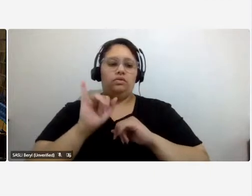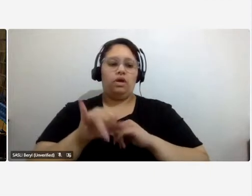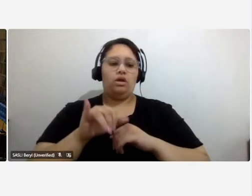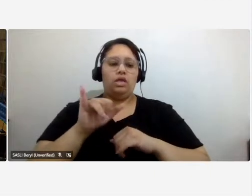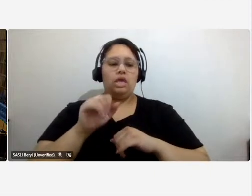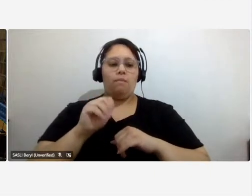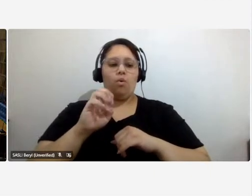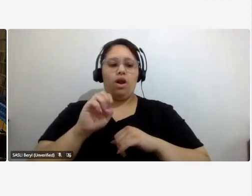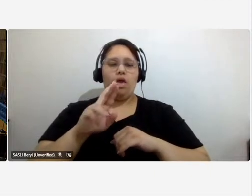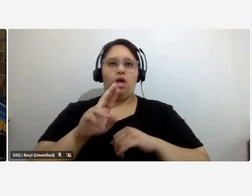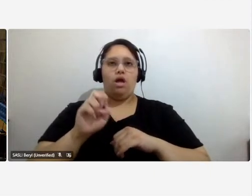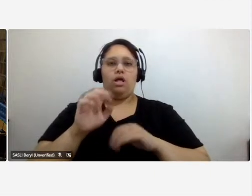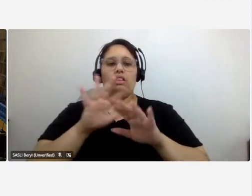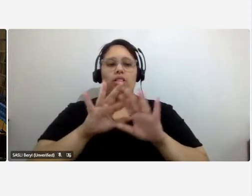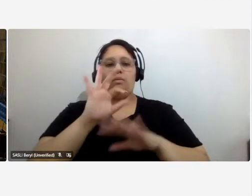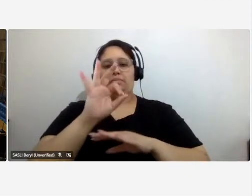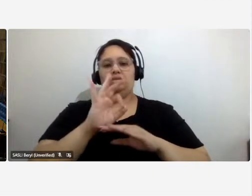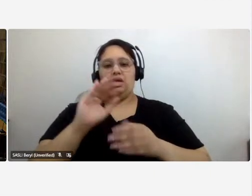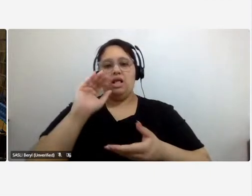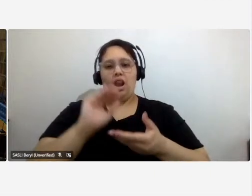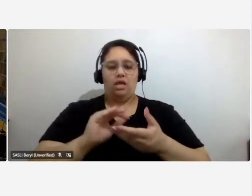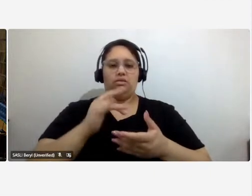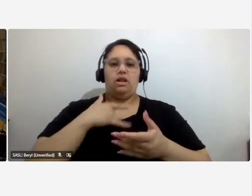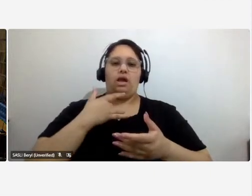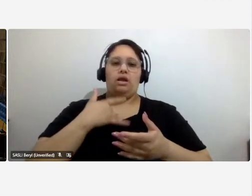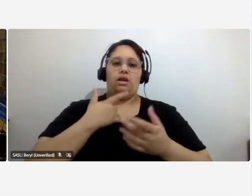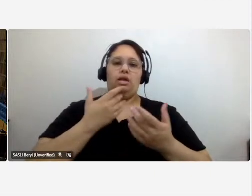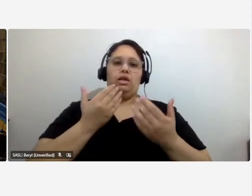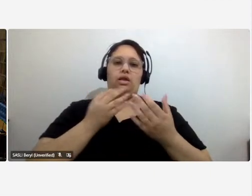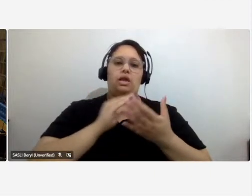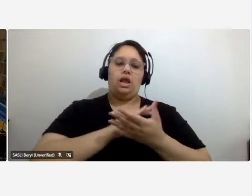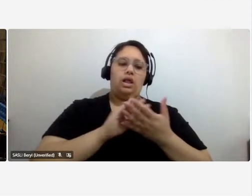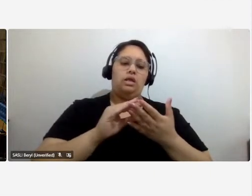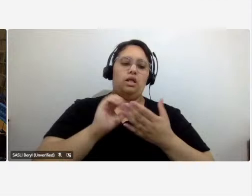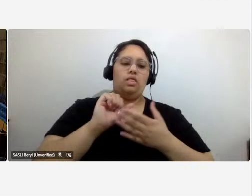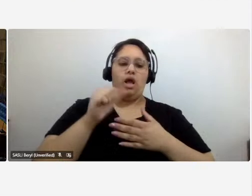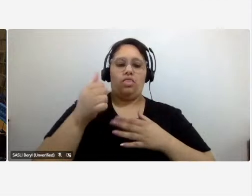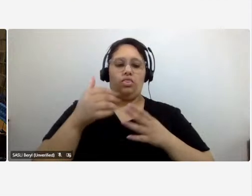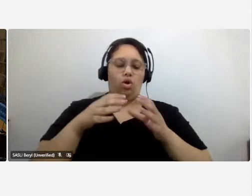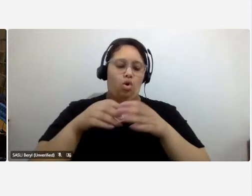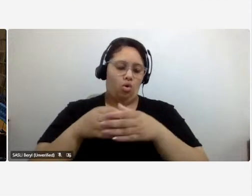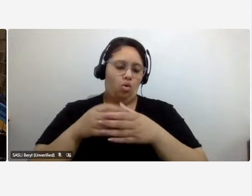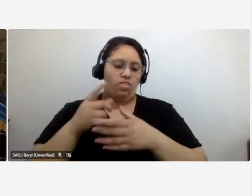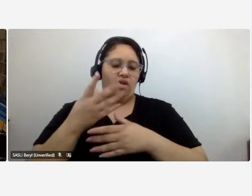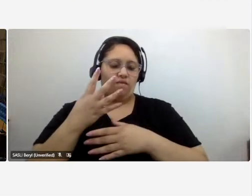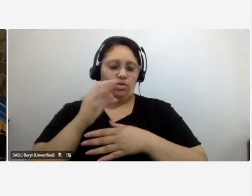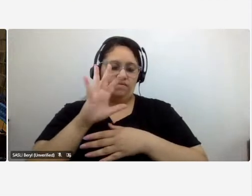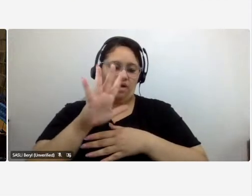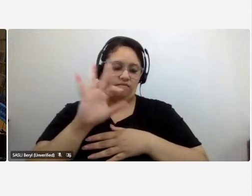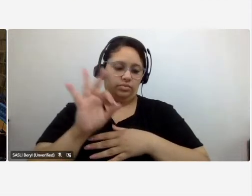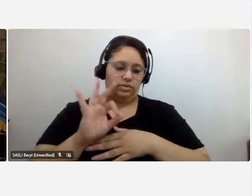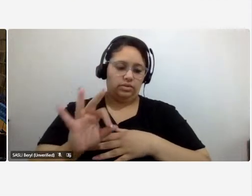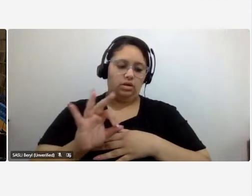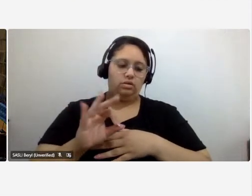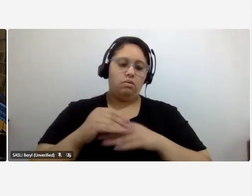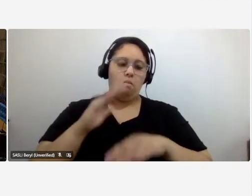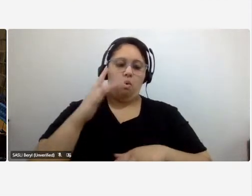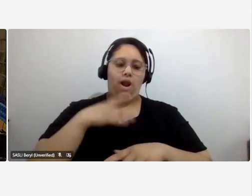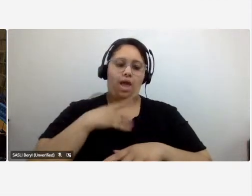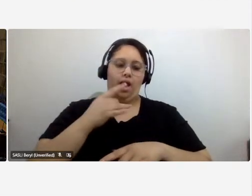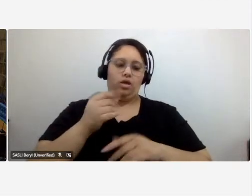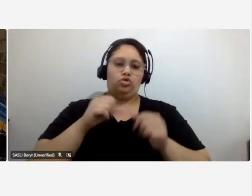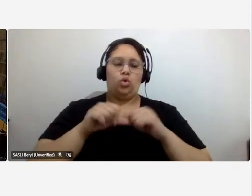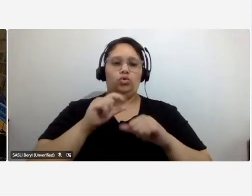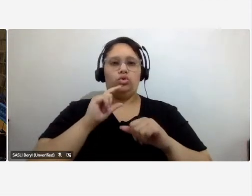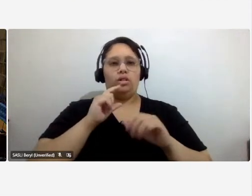were 10% less likely to be NEET than others in their cohort. They are 45% more likely to be